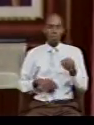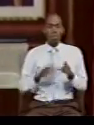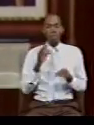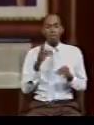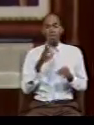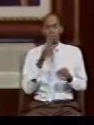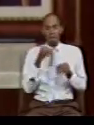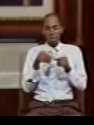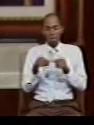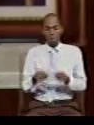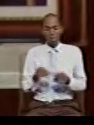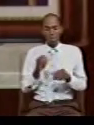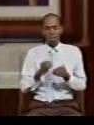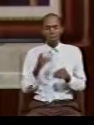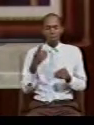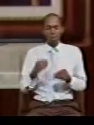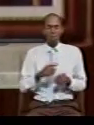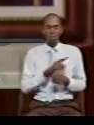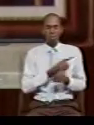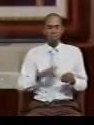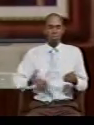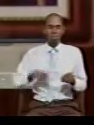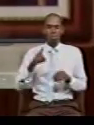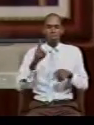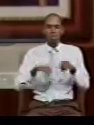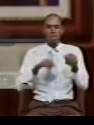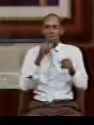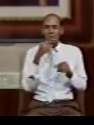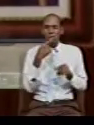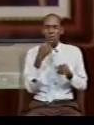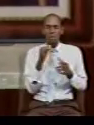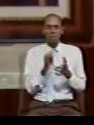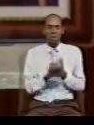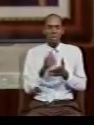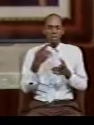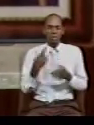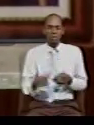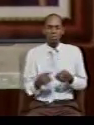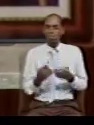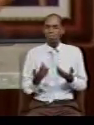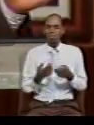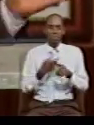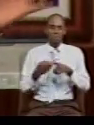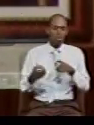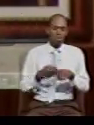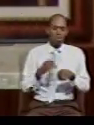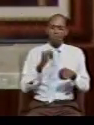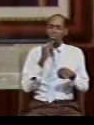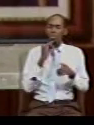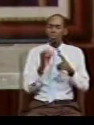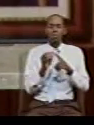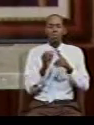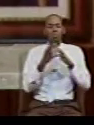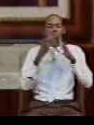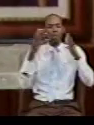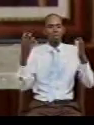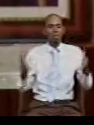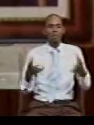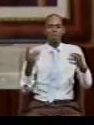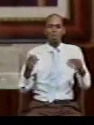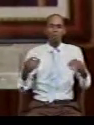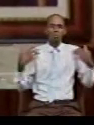cannot say the pressure is too much, the load is too much, the dangers are too